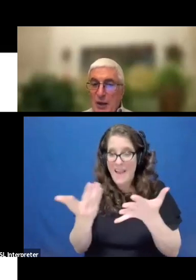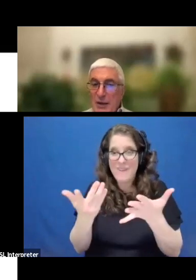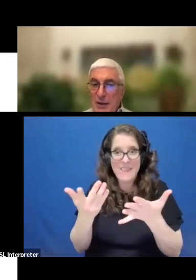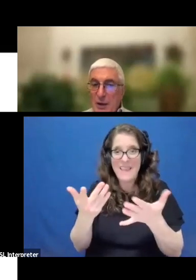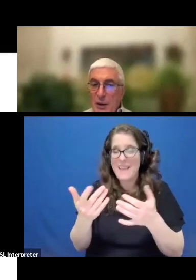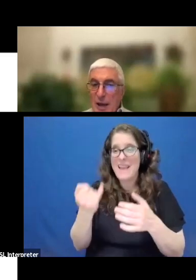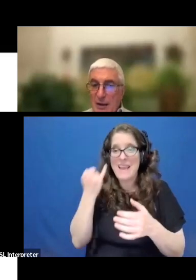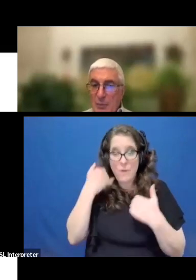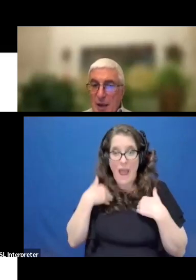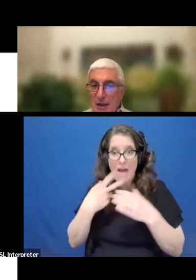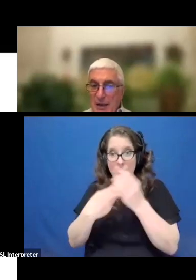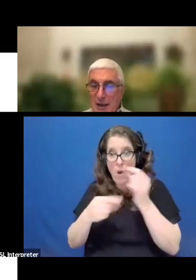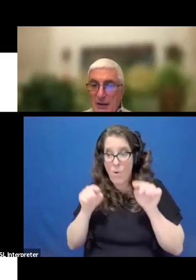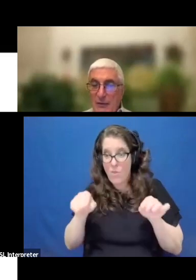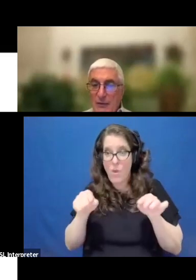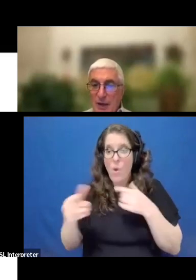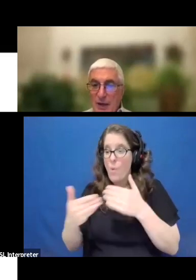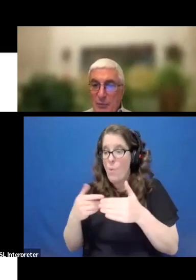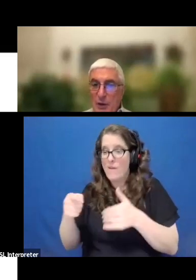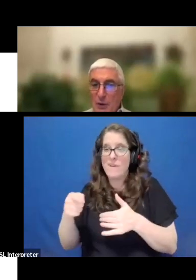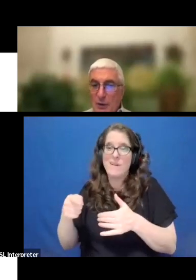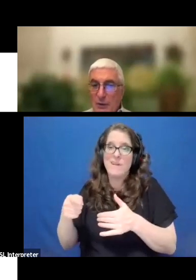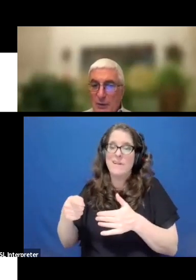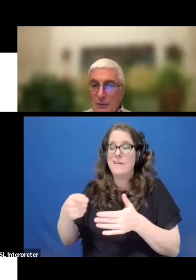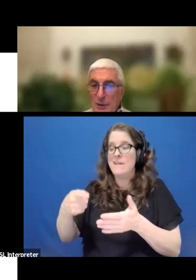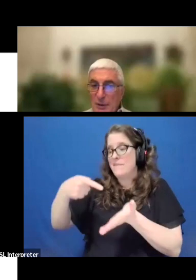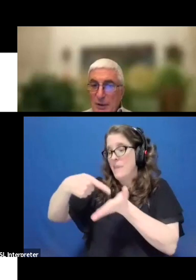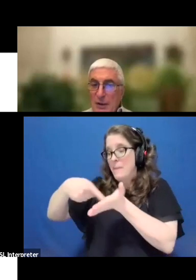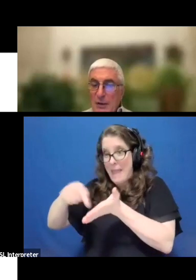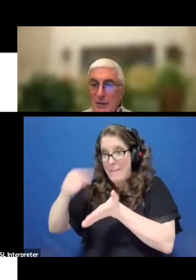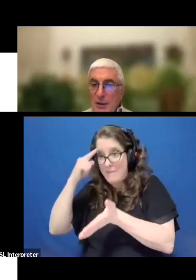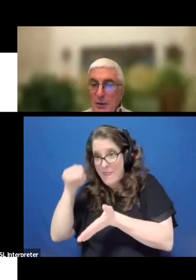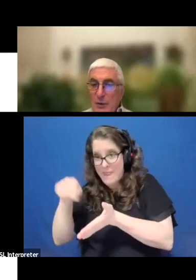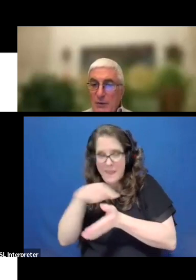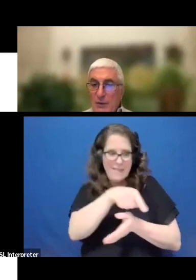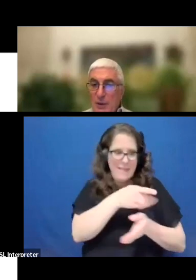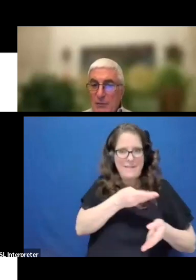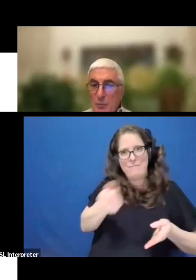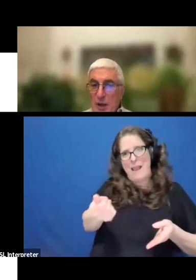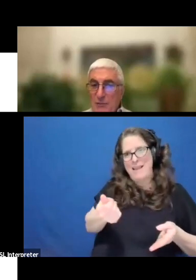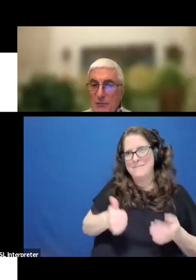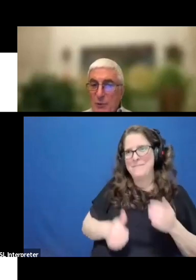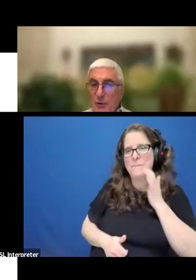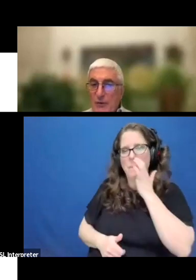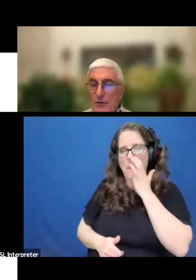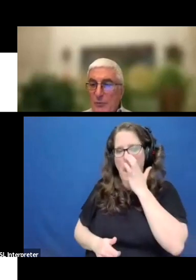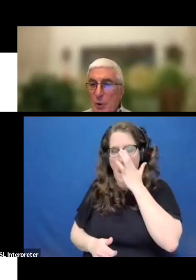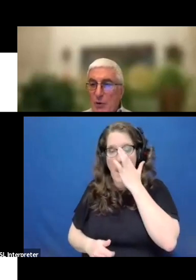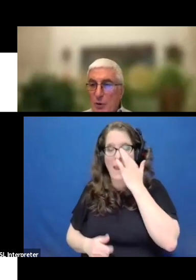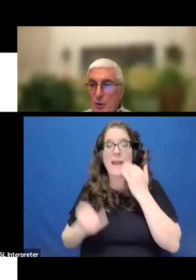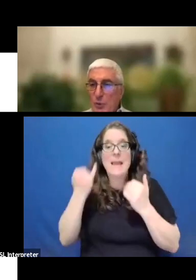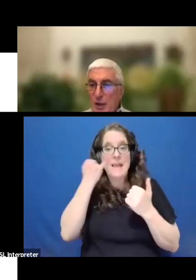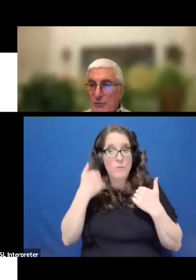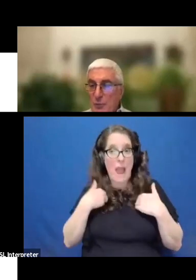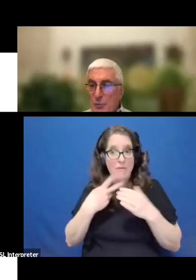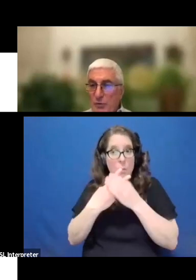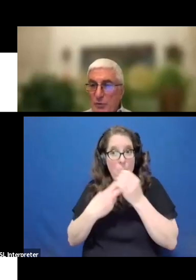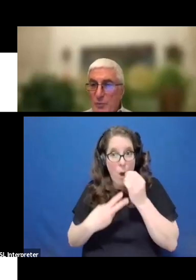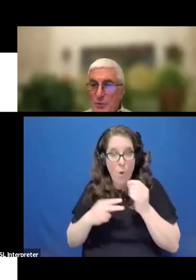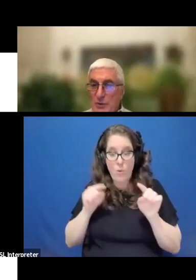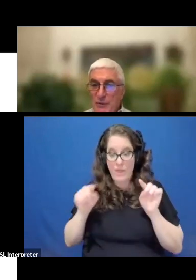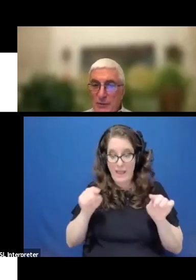both Medicare and Medicaid in the state of Maryland, the only thing you have to pay for is a small copay